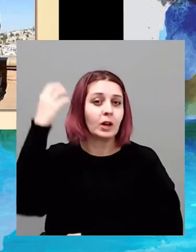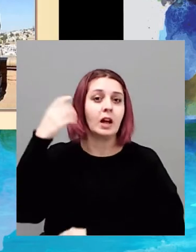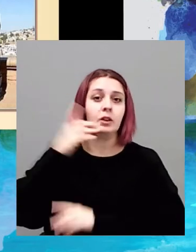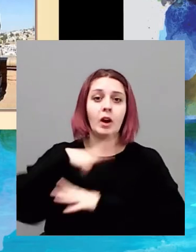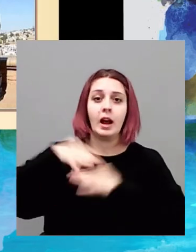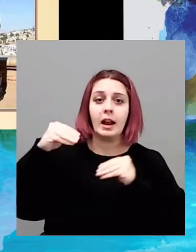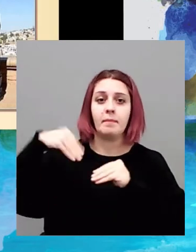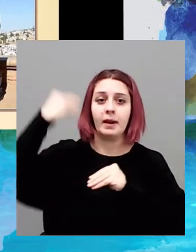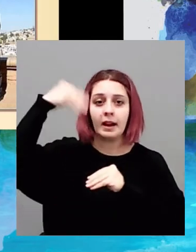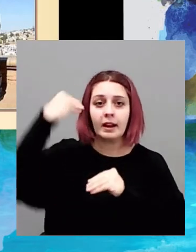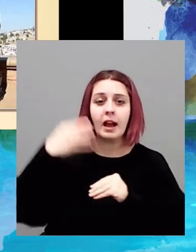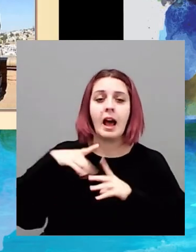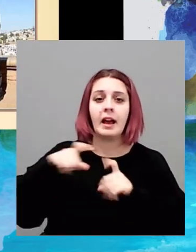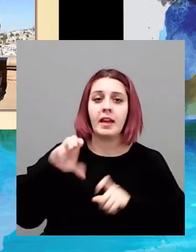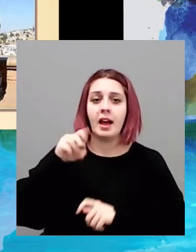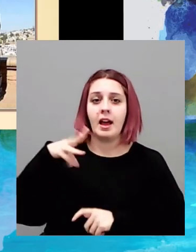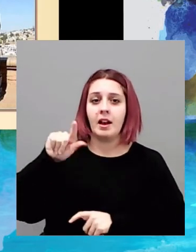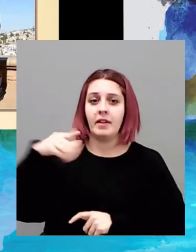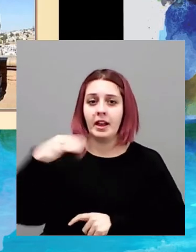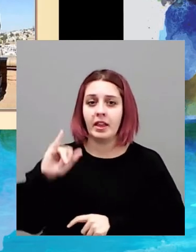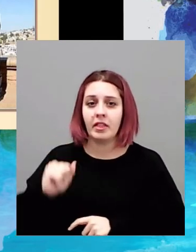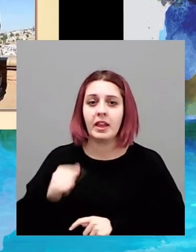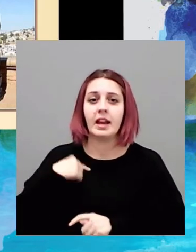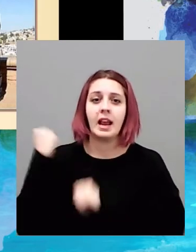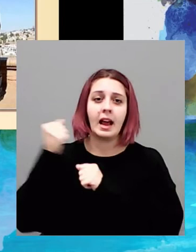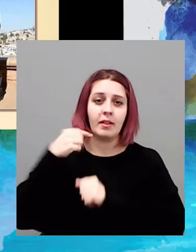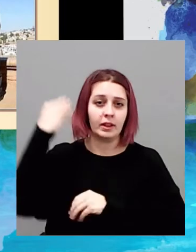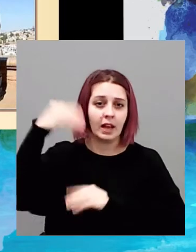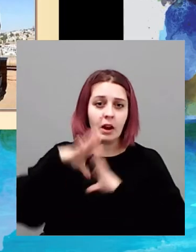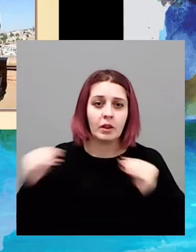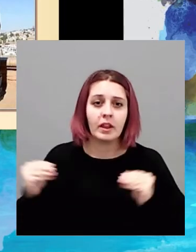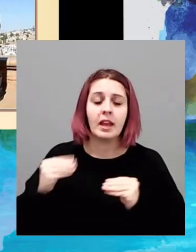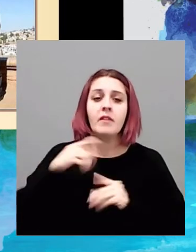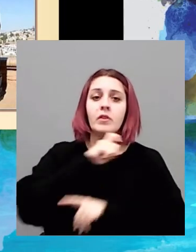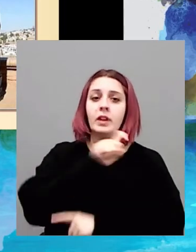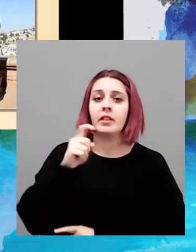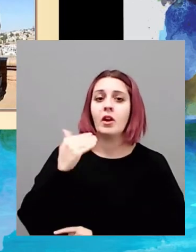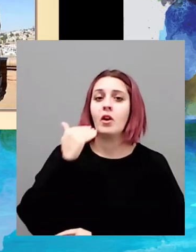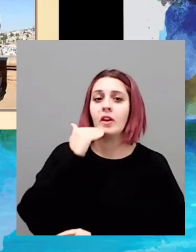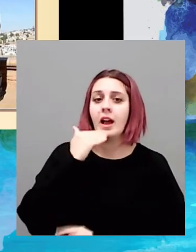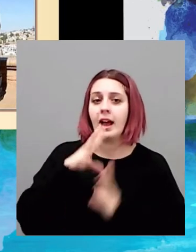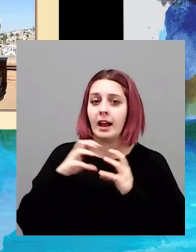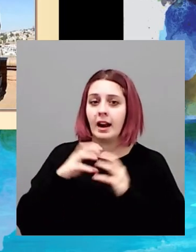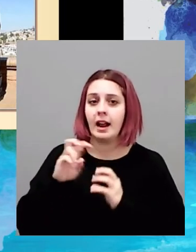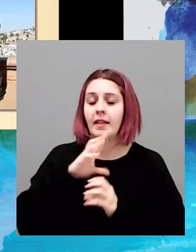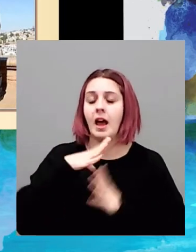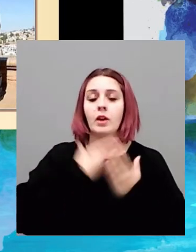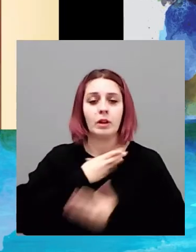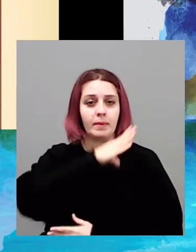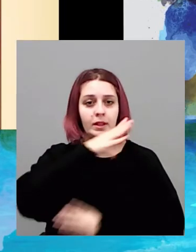young people do. You can see here a list of the different foundations